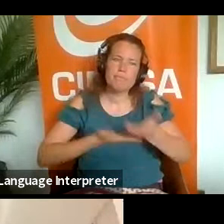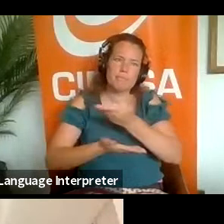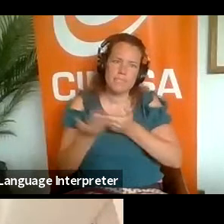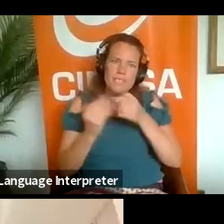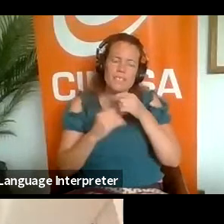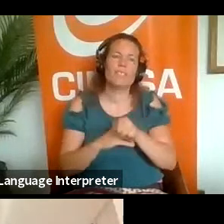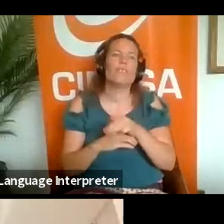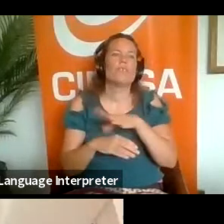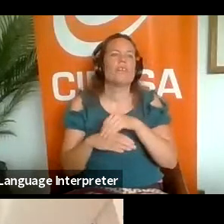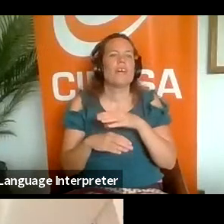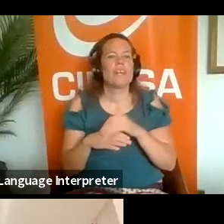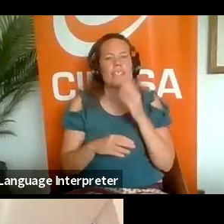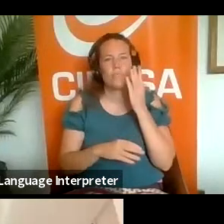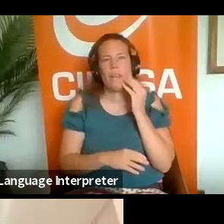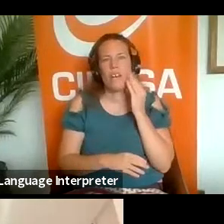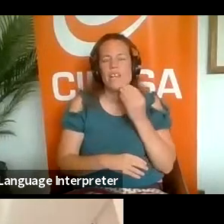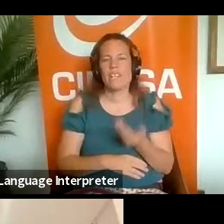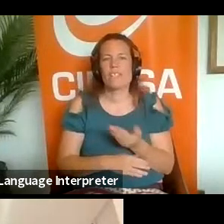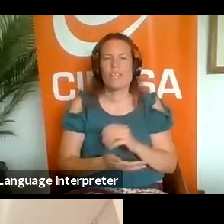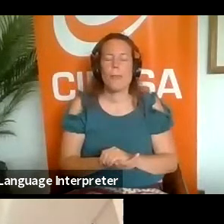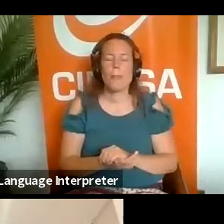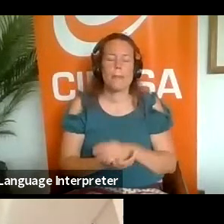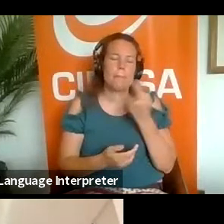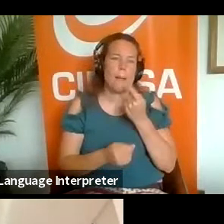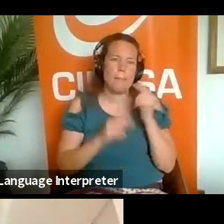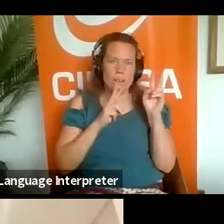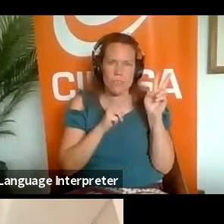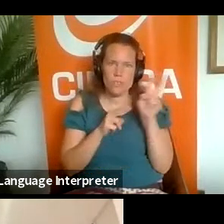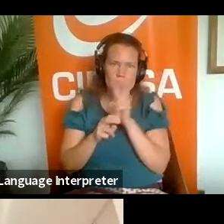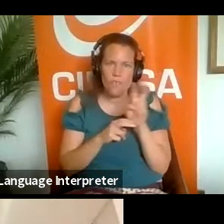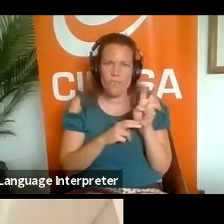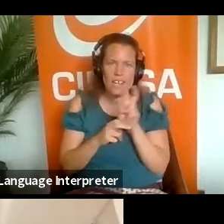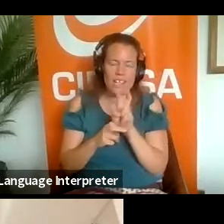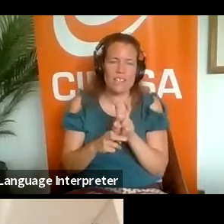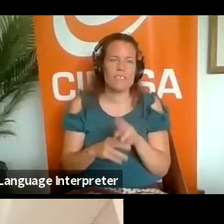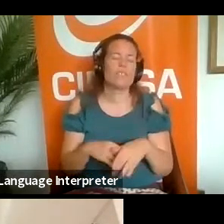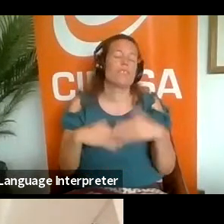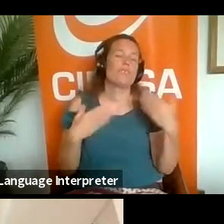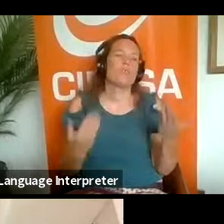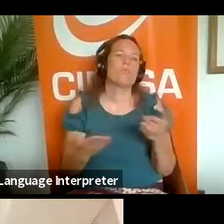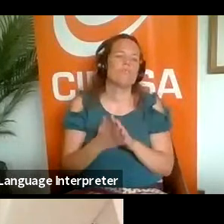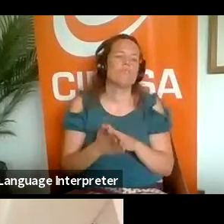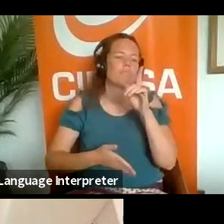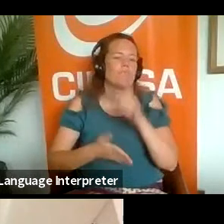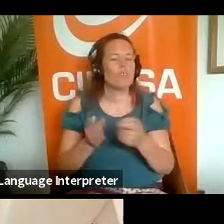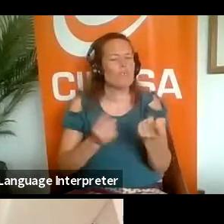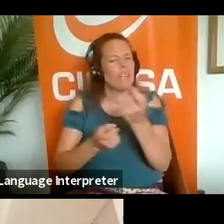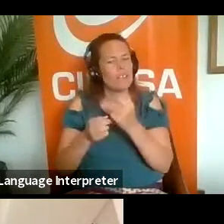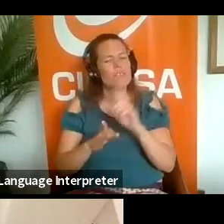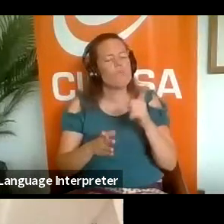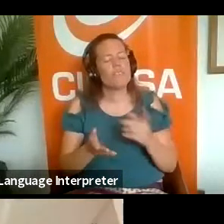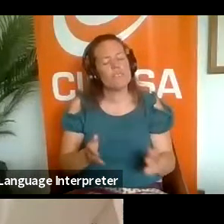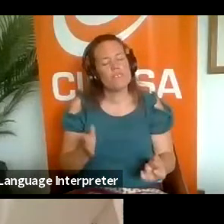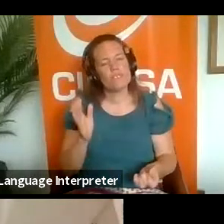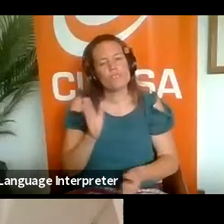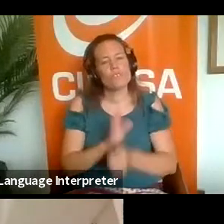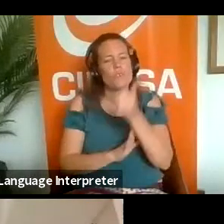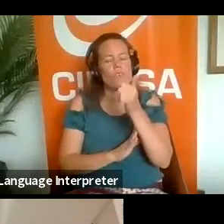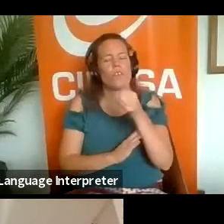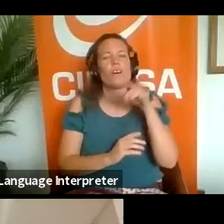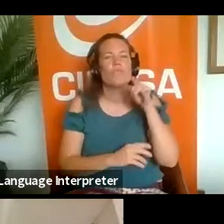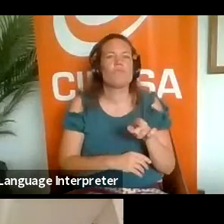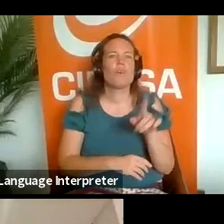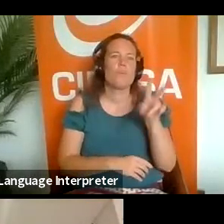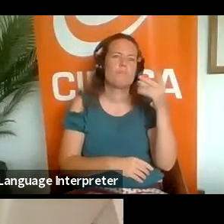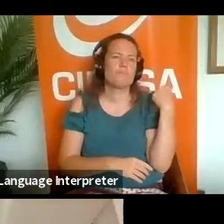state surveillance, if any, and then, your reactions or, what stood out for you from the findings that Victor